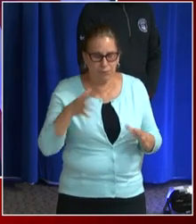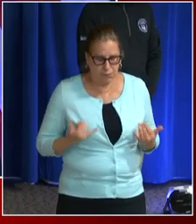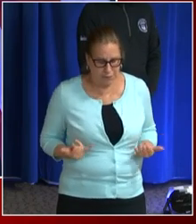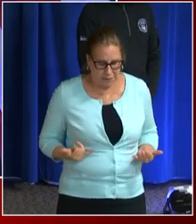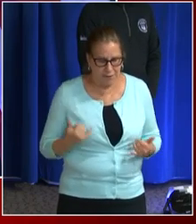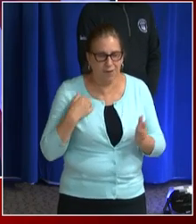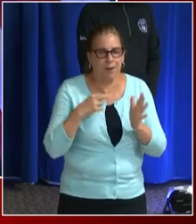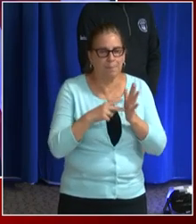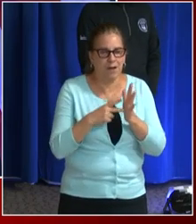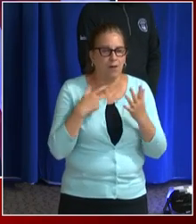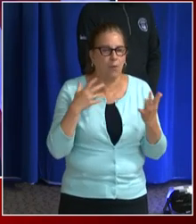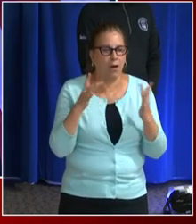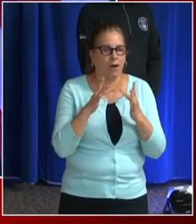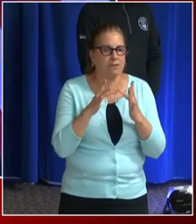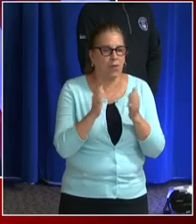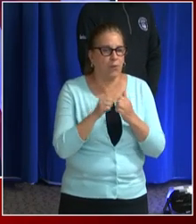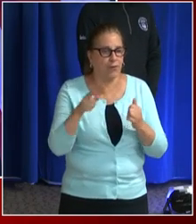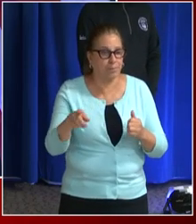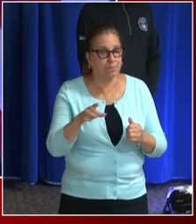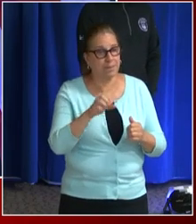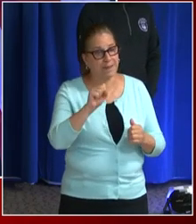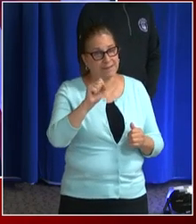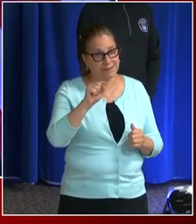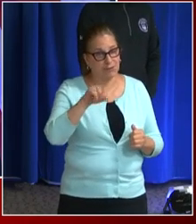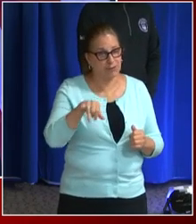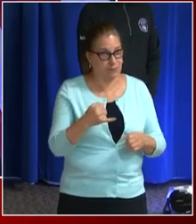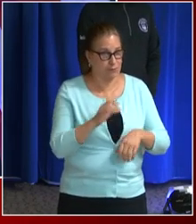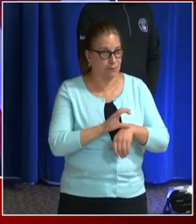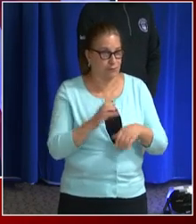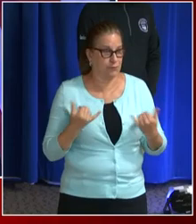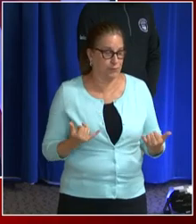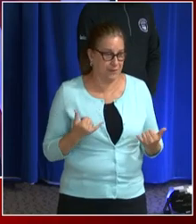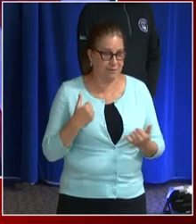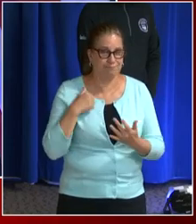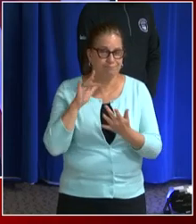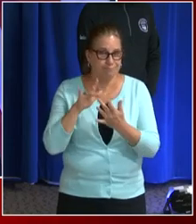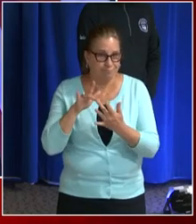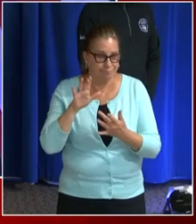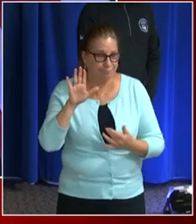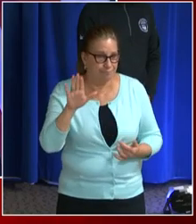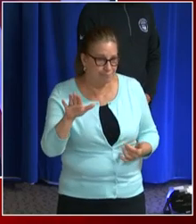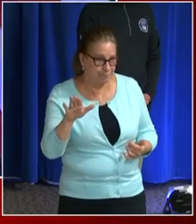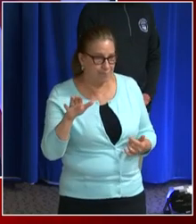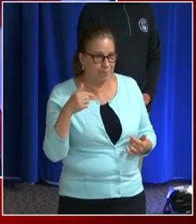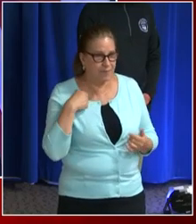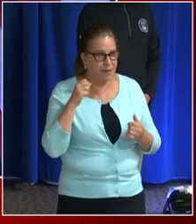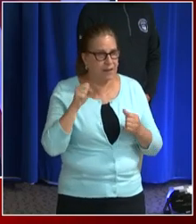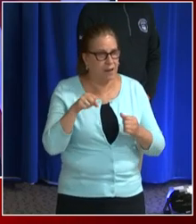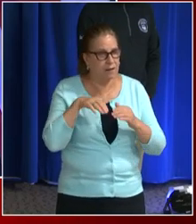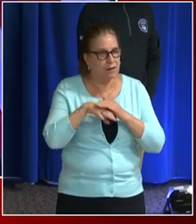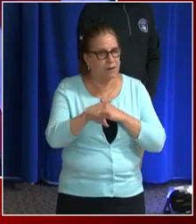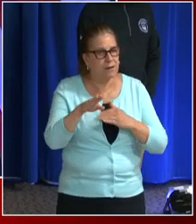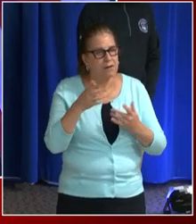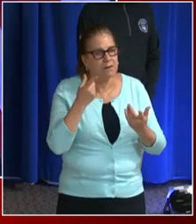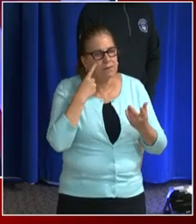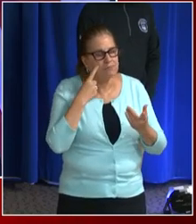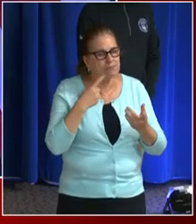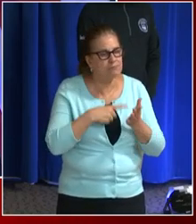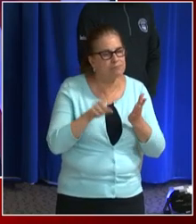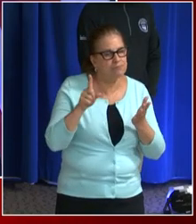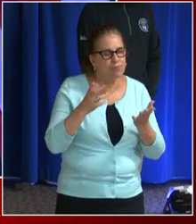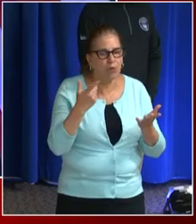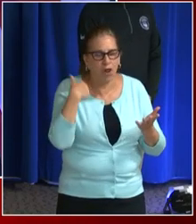John's yesterday, as you know, as far in as we could get into the fire damage. We